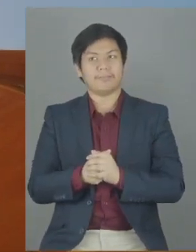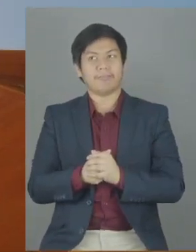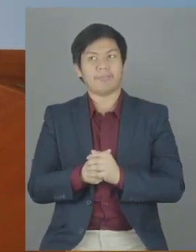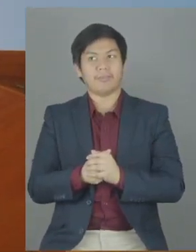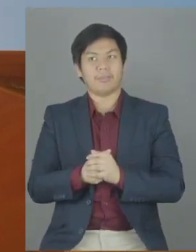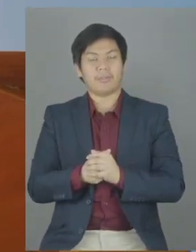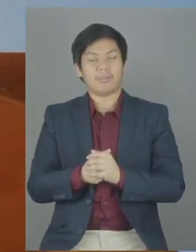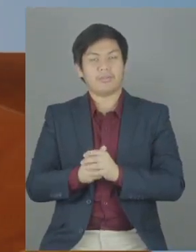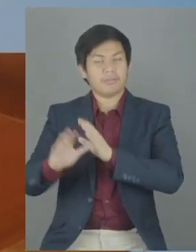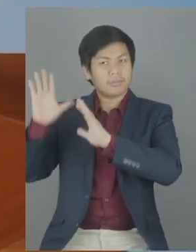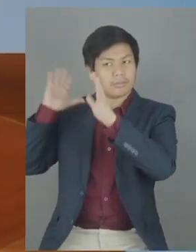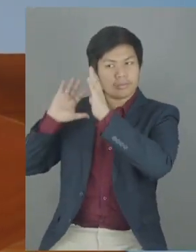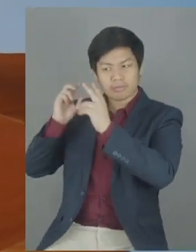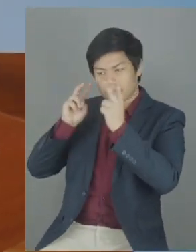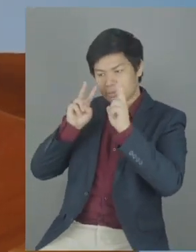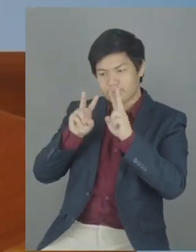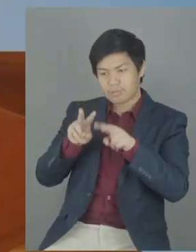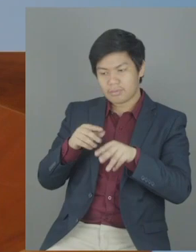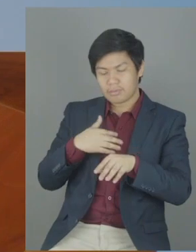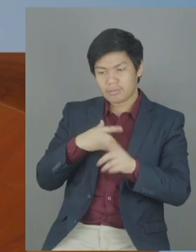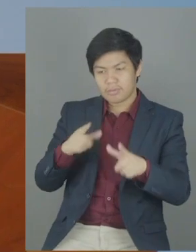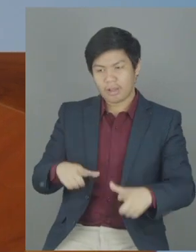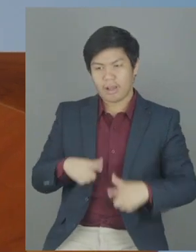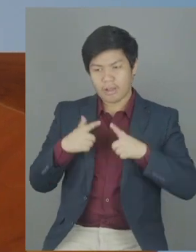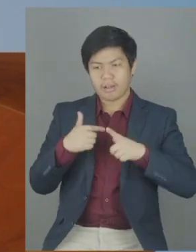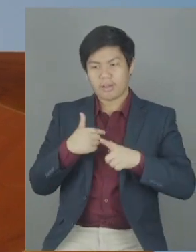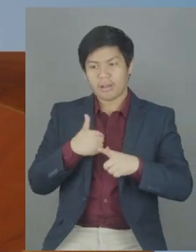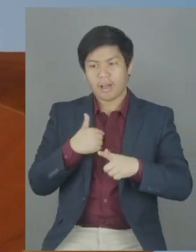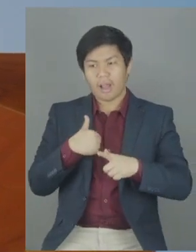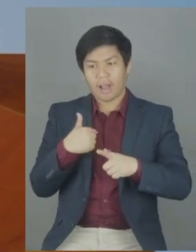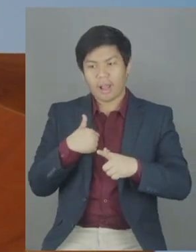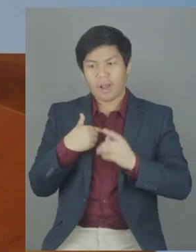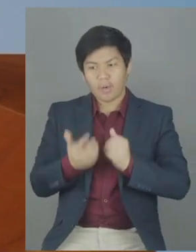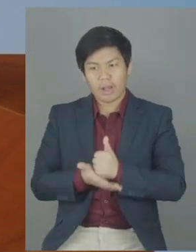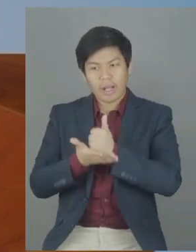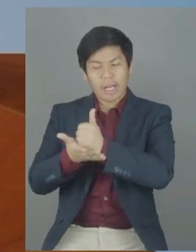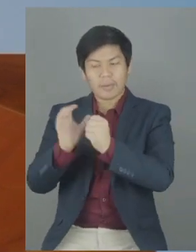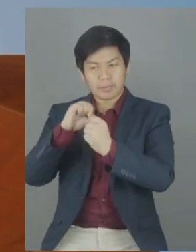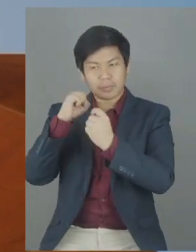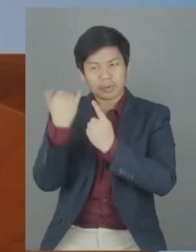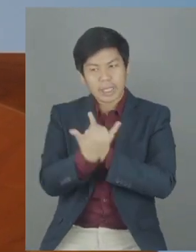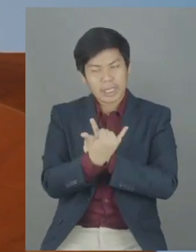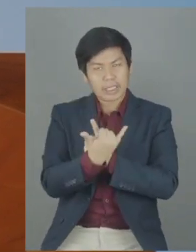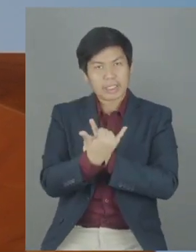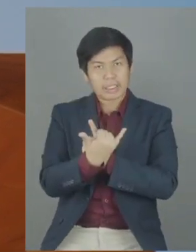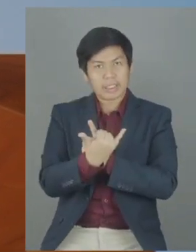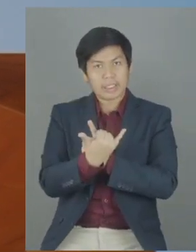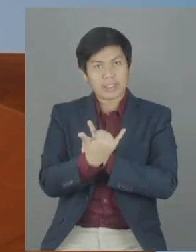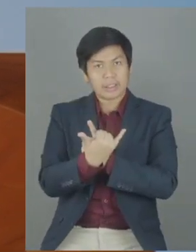You look back in your life and you ask yourself, did I really make a dent in society?